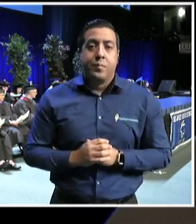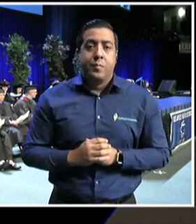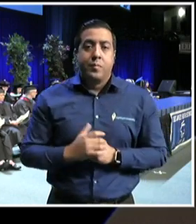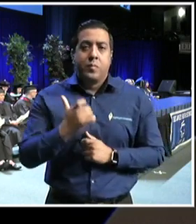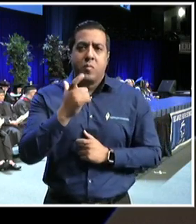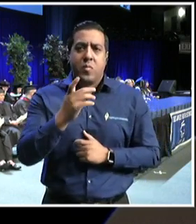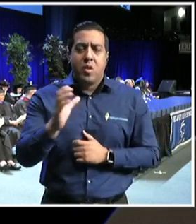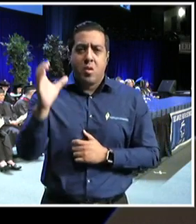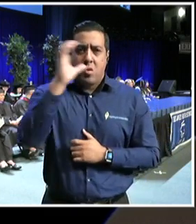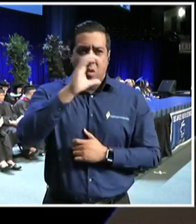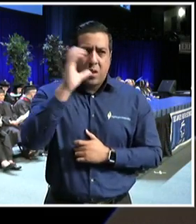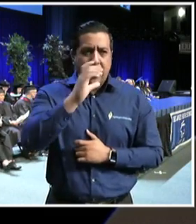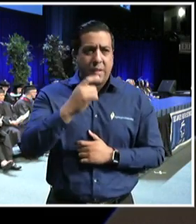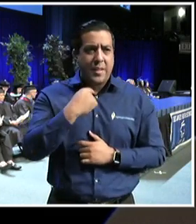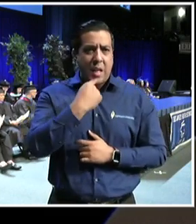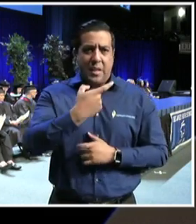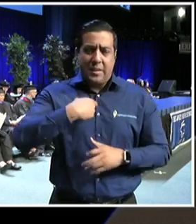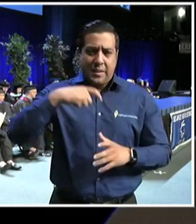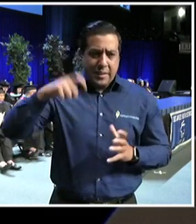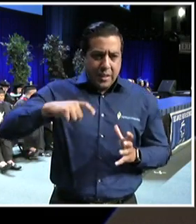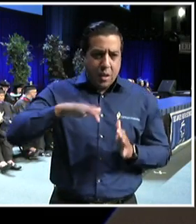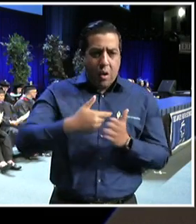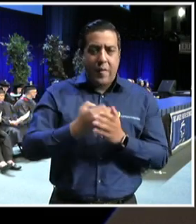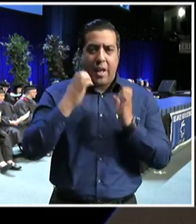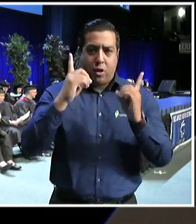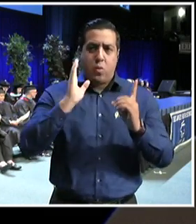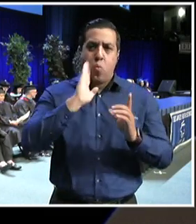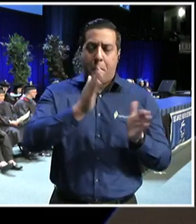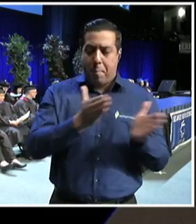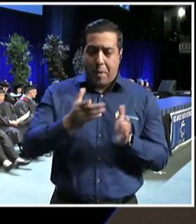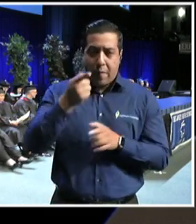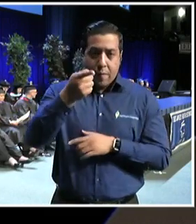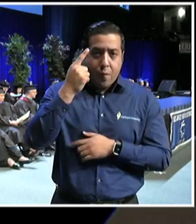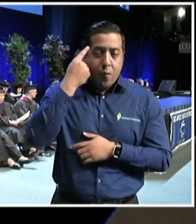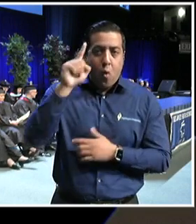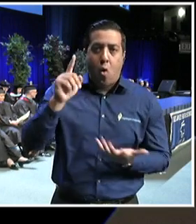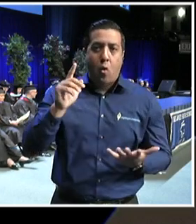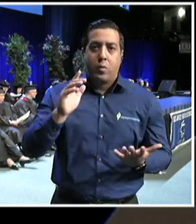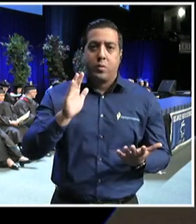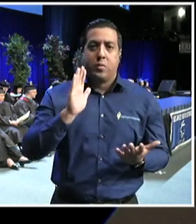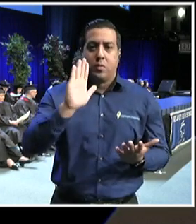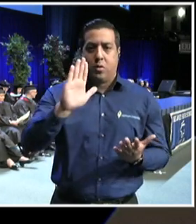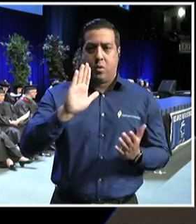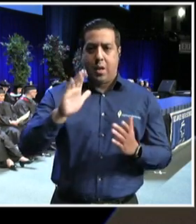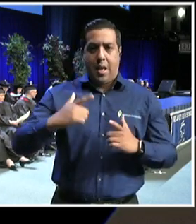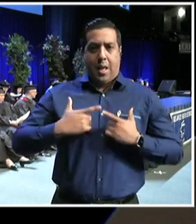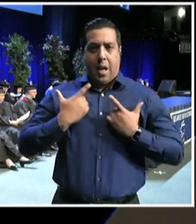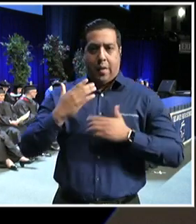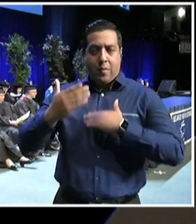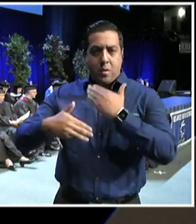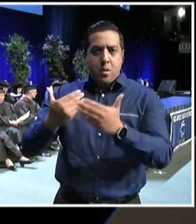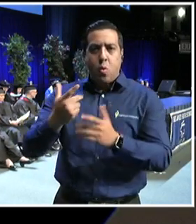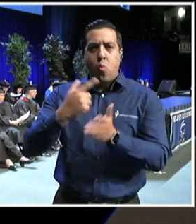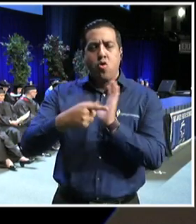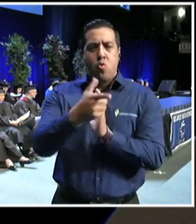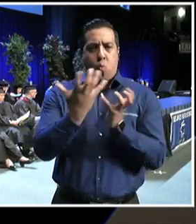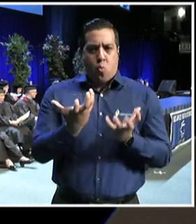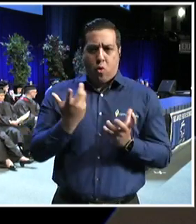Seek and demand an education that truly prepares you for your course in life and what you want to